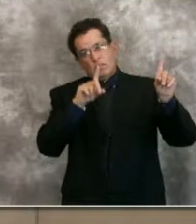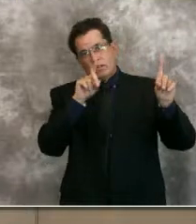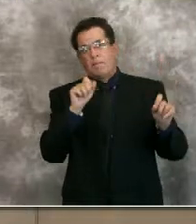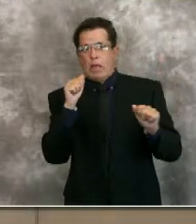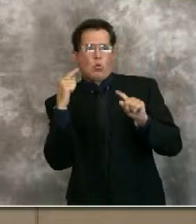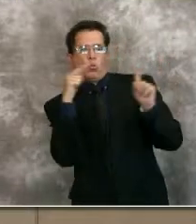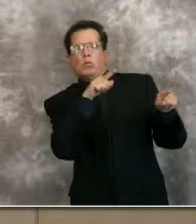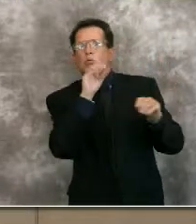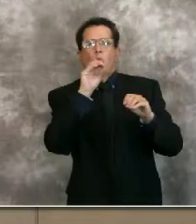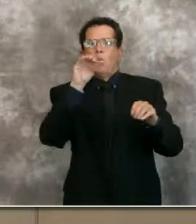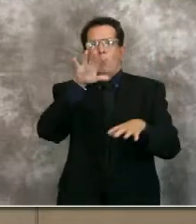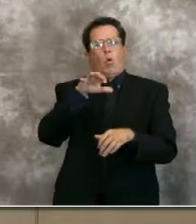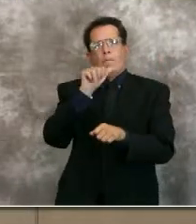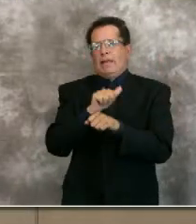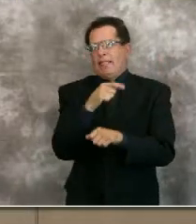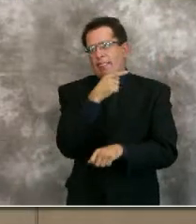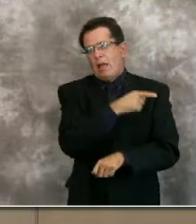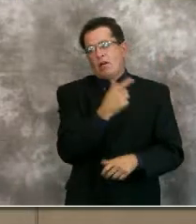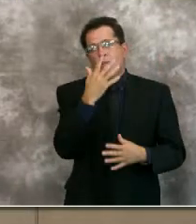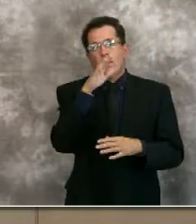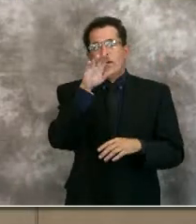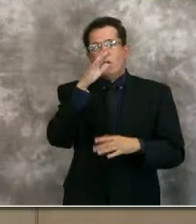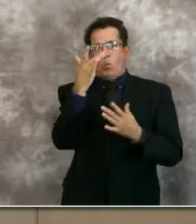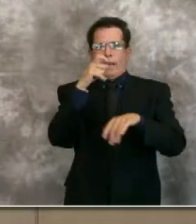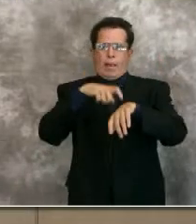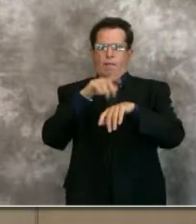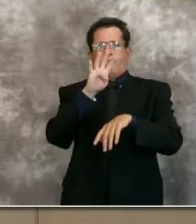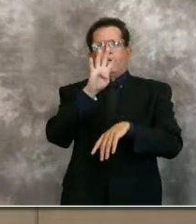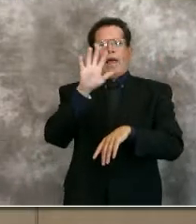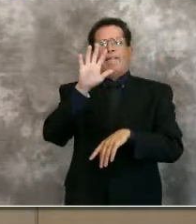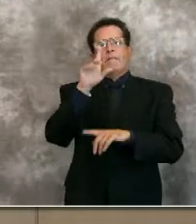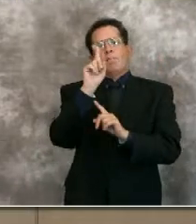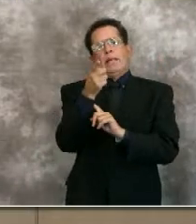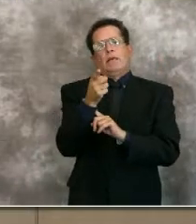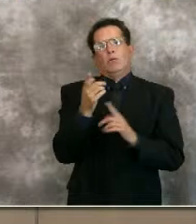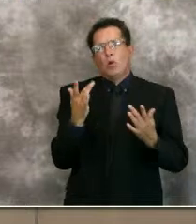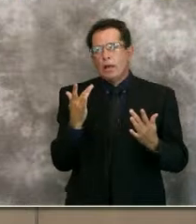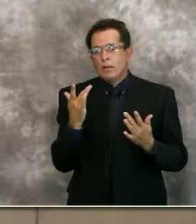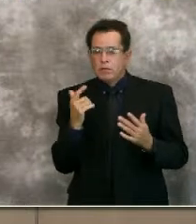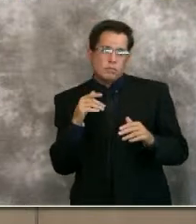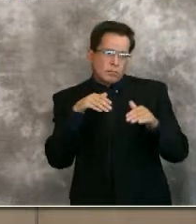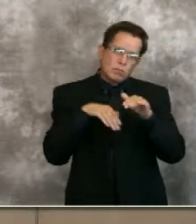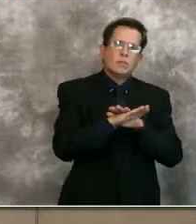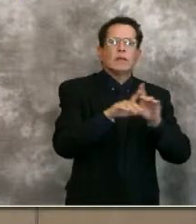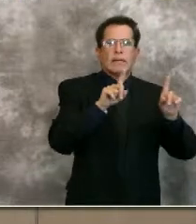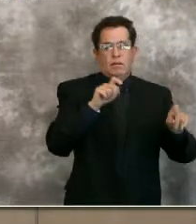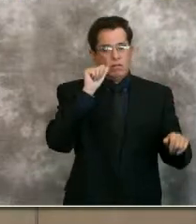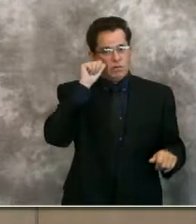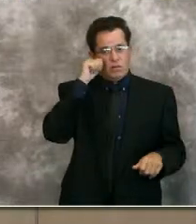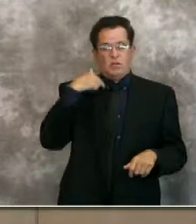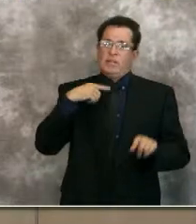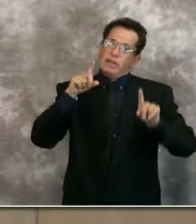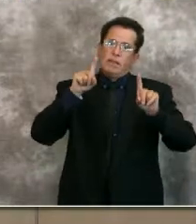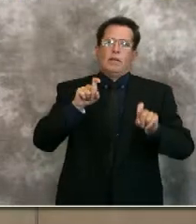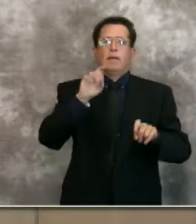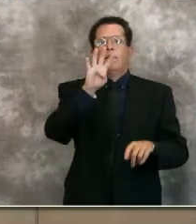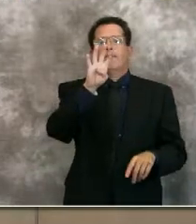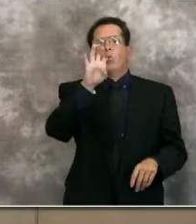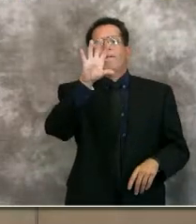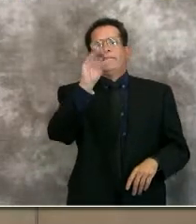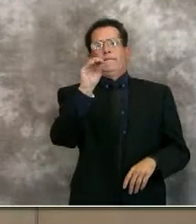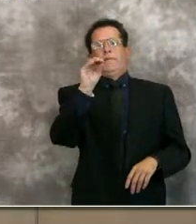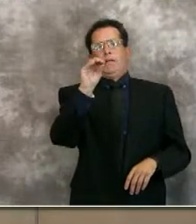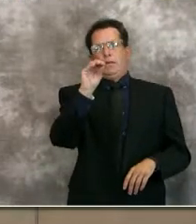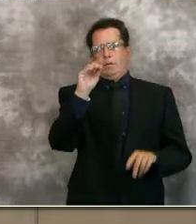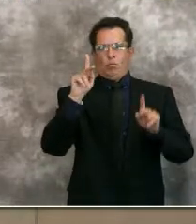appointments. Wait times are about 45 minutes. Yesterday we did about 450, for example, appointments in a given